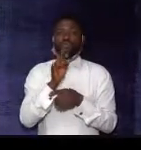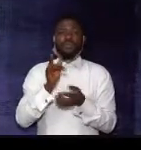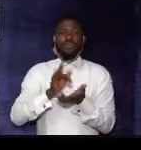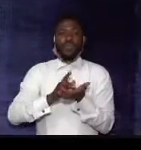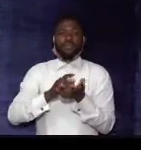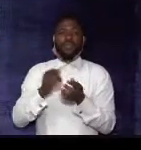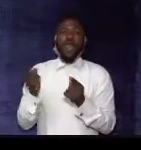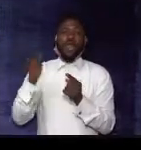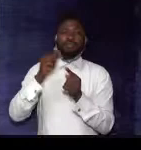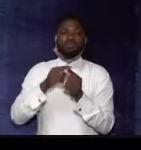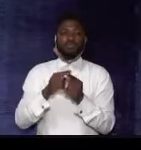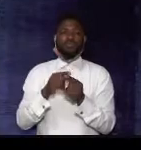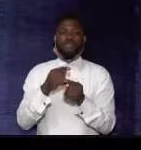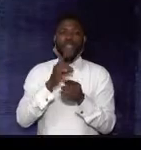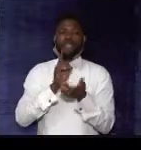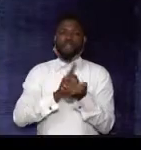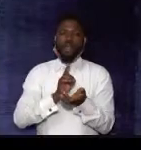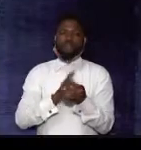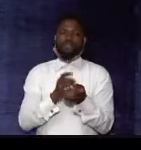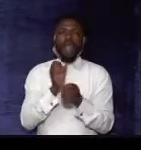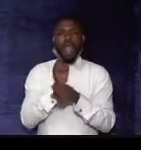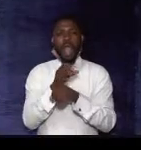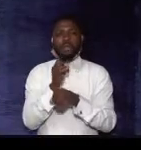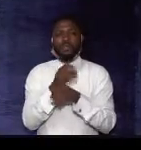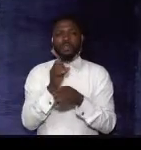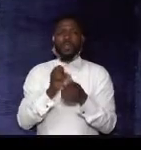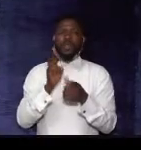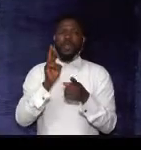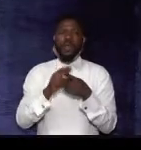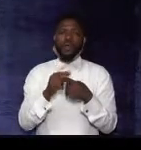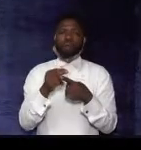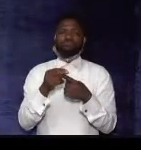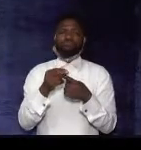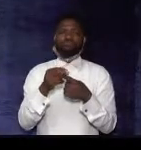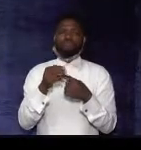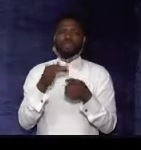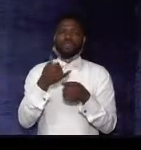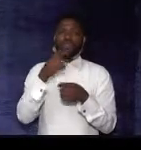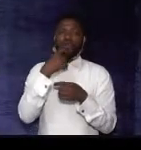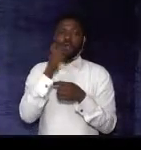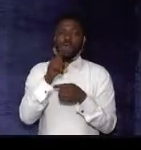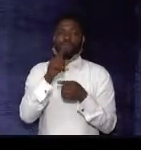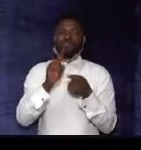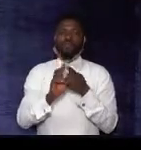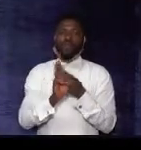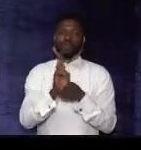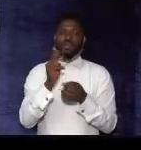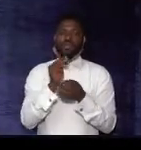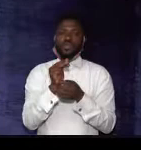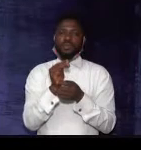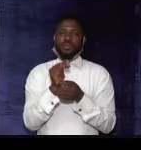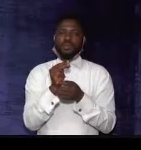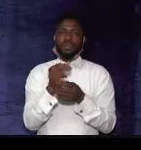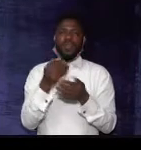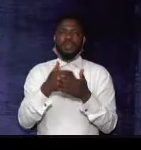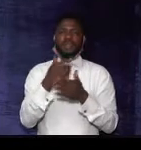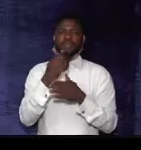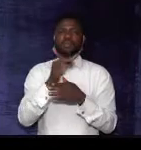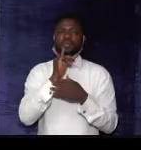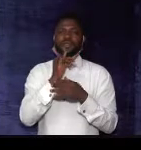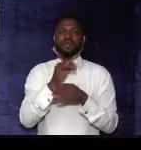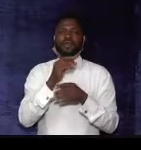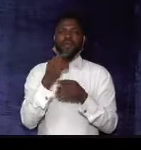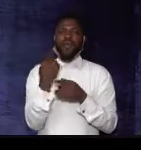take medicine unless a doctor advises or orders you to take them. That's another way to prevent